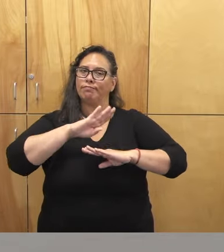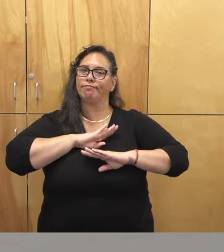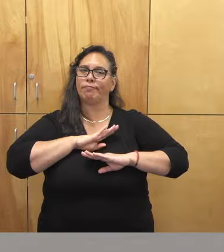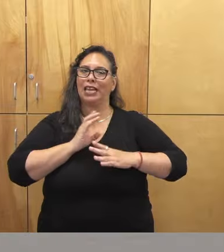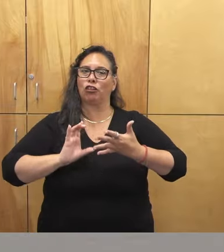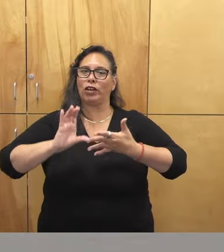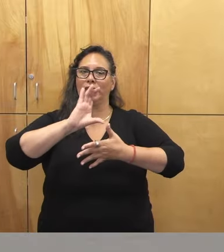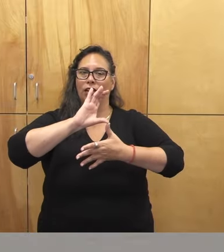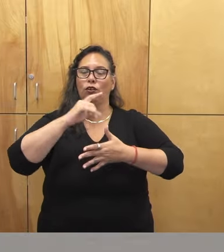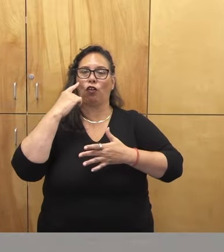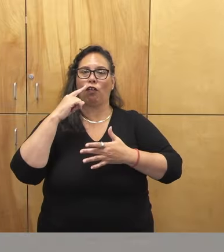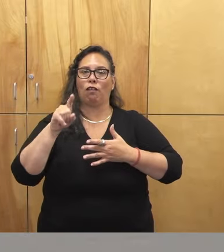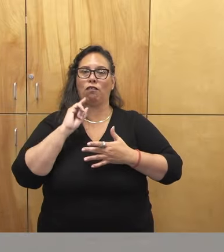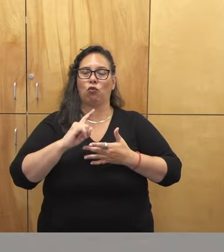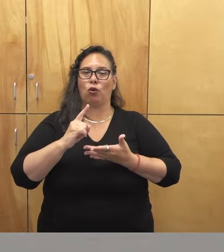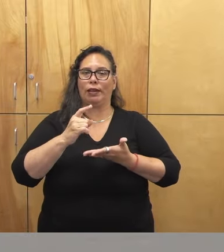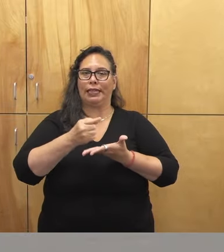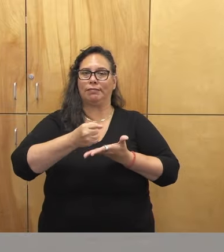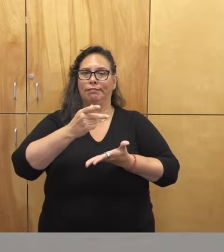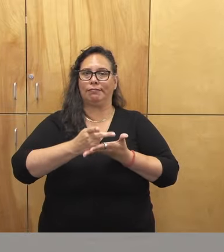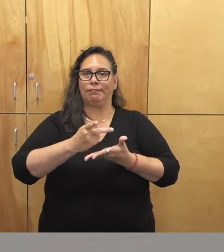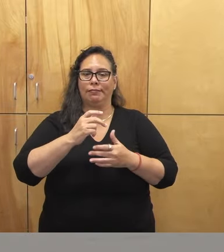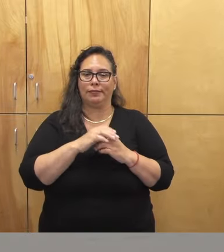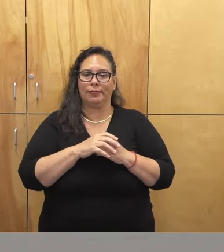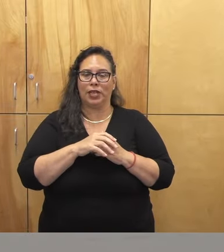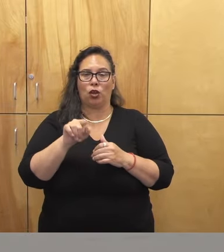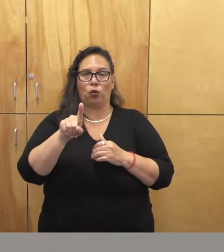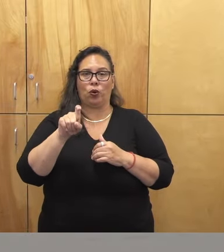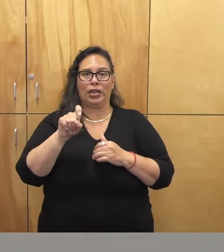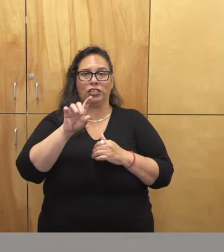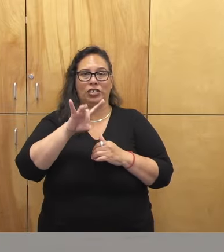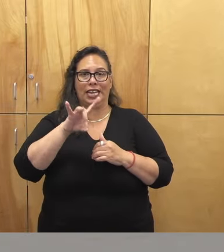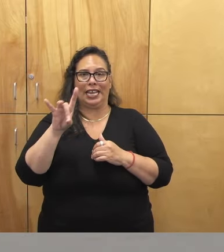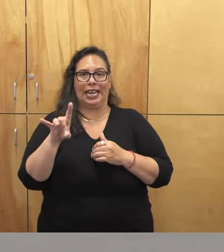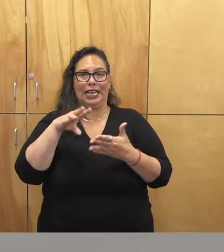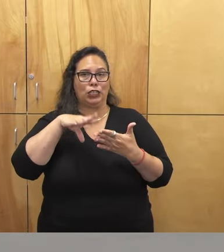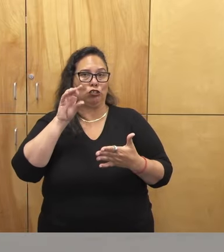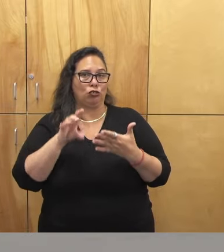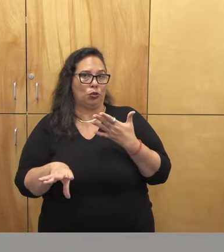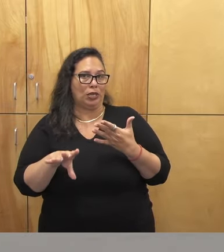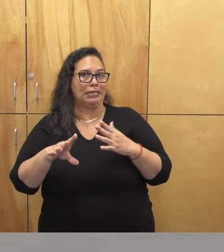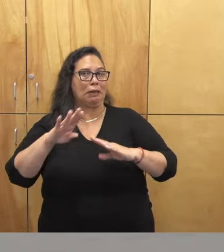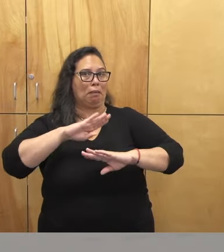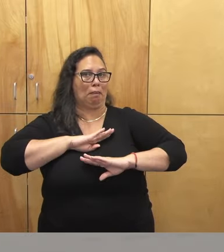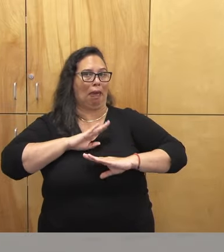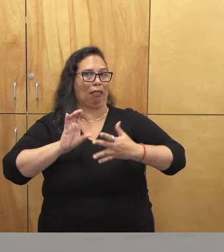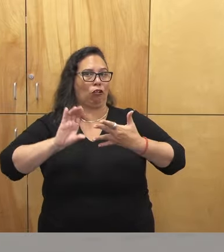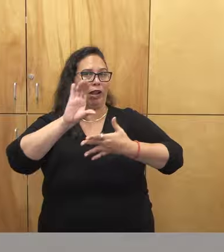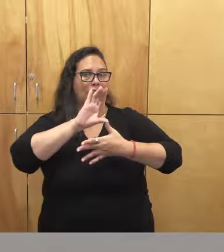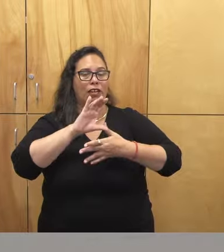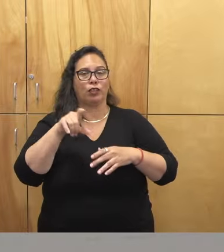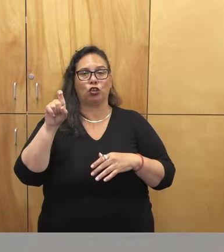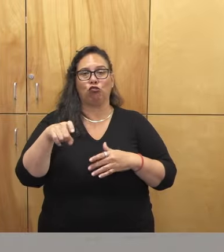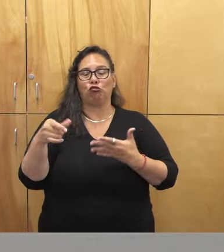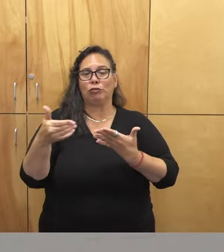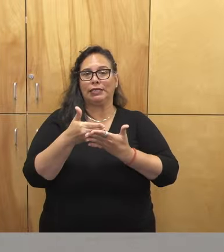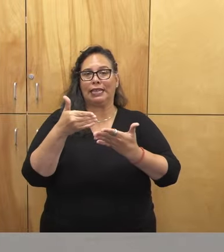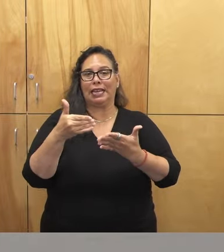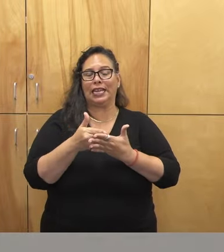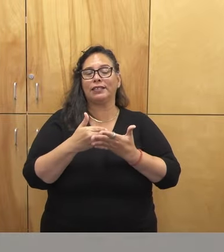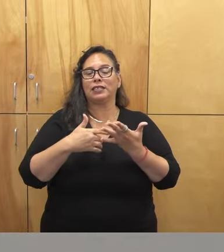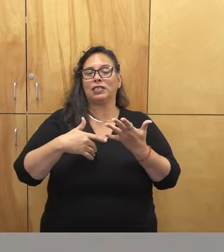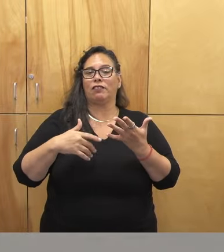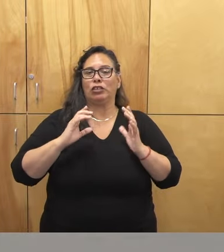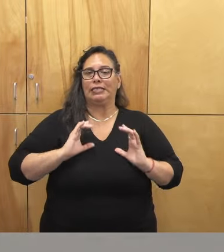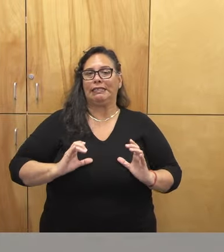the state seal of biliteracy, and 188 students met the criteria for the new state seal of civic